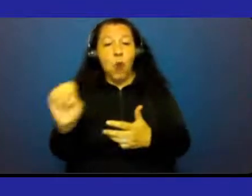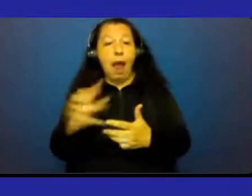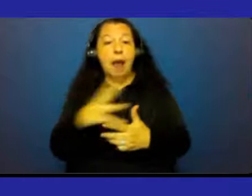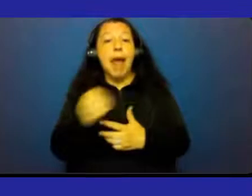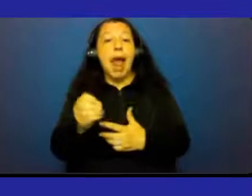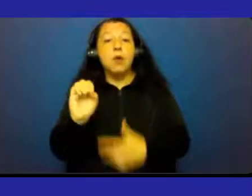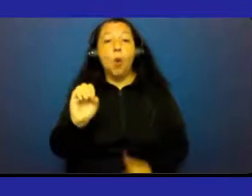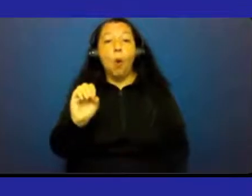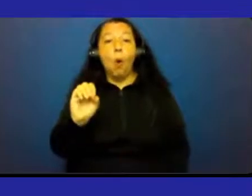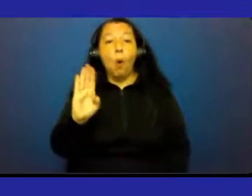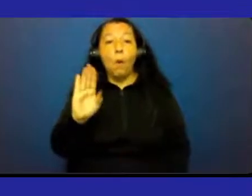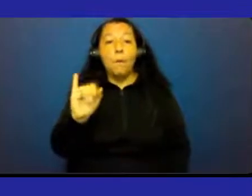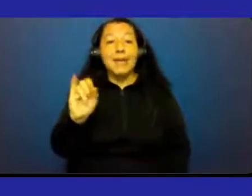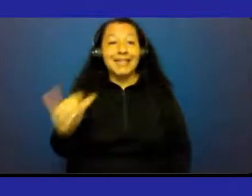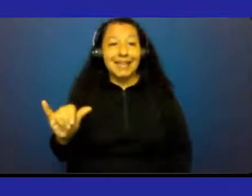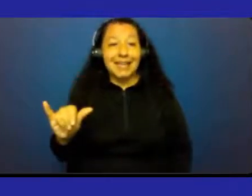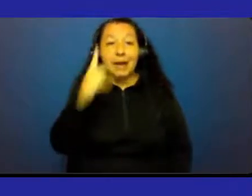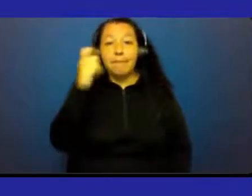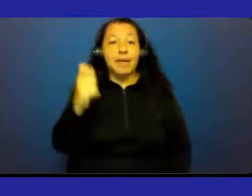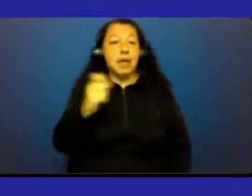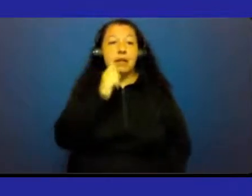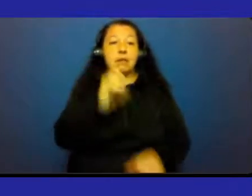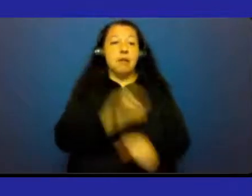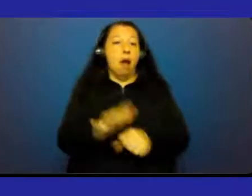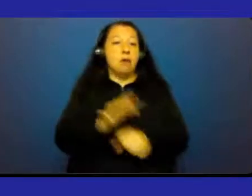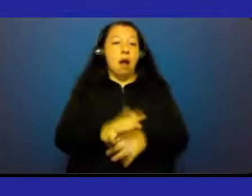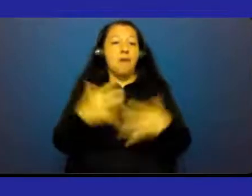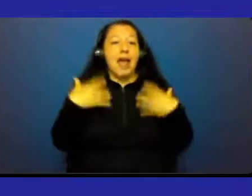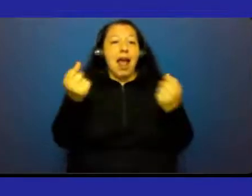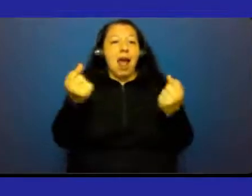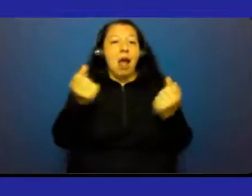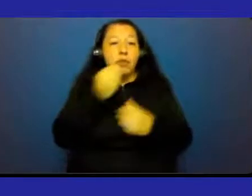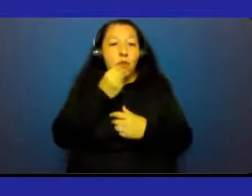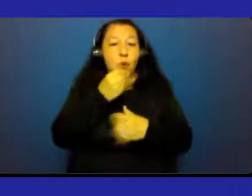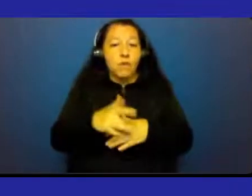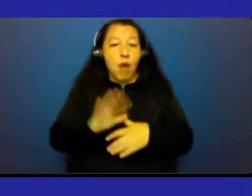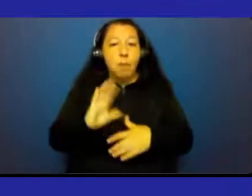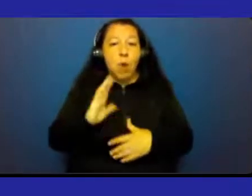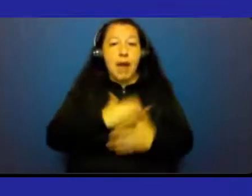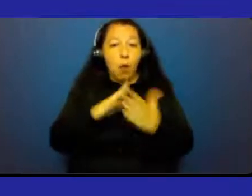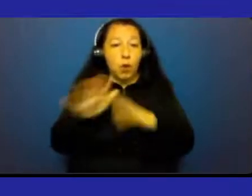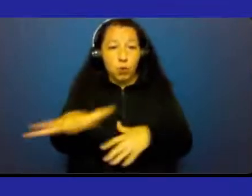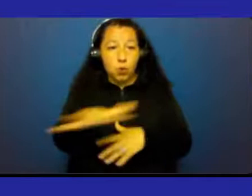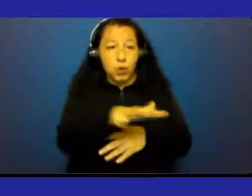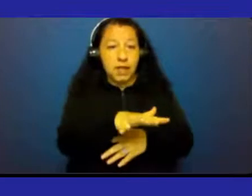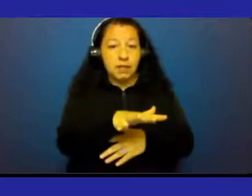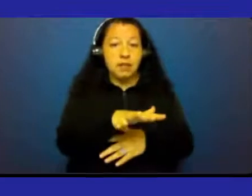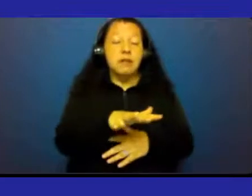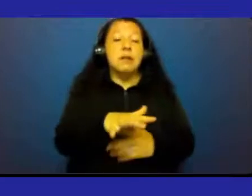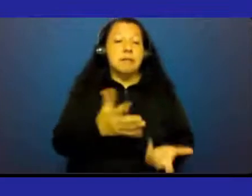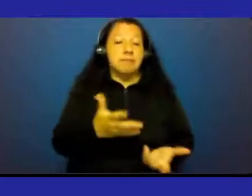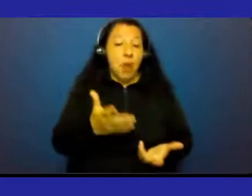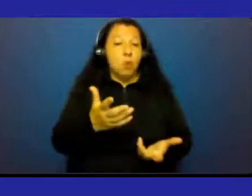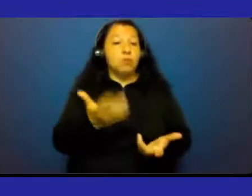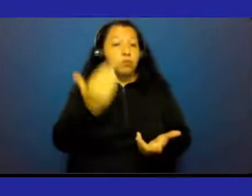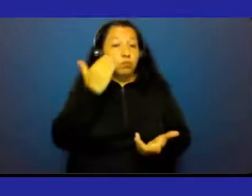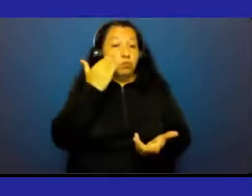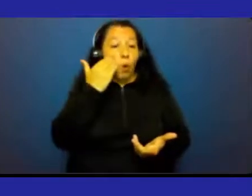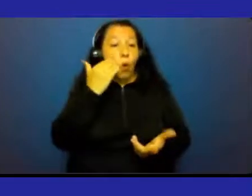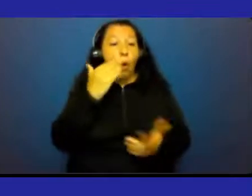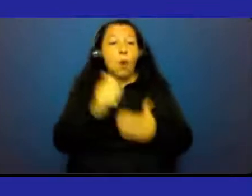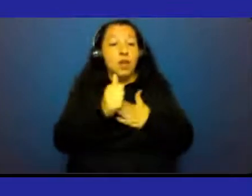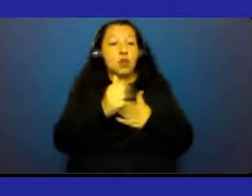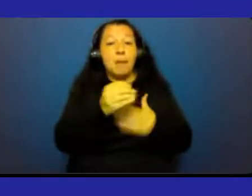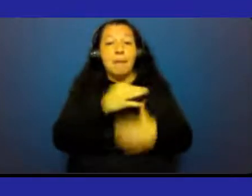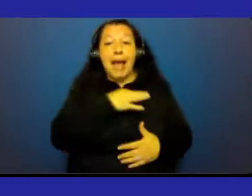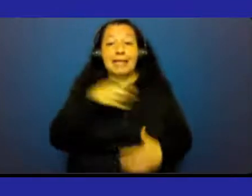obesity because of the lack of healthy food in our community. I know that the leadership and staff are consistently working